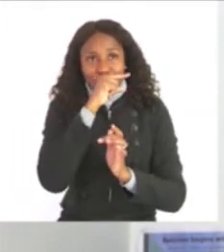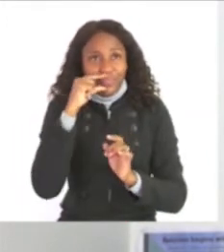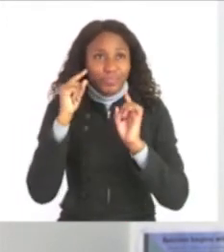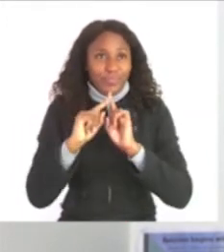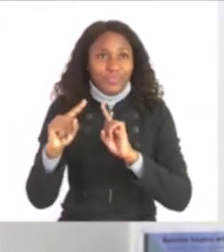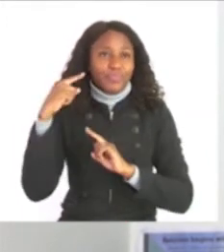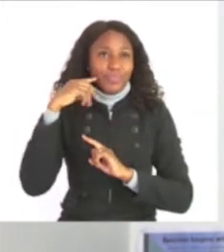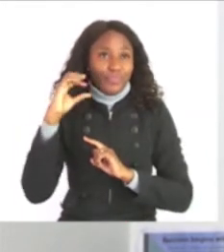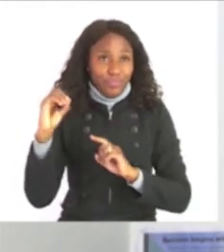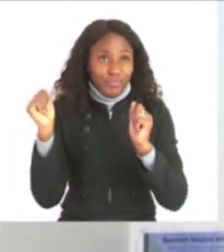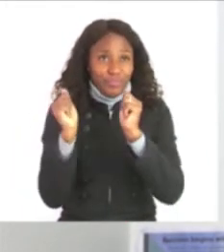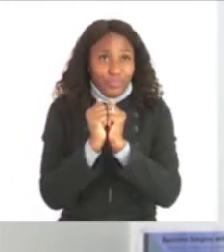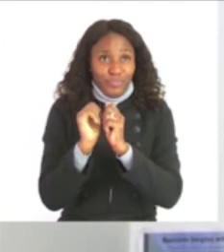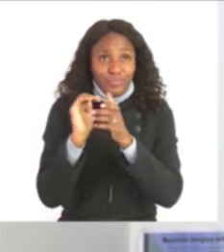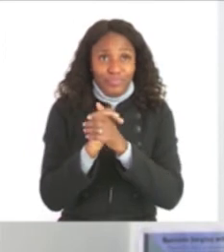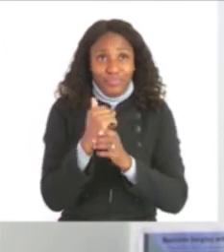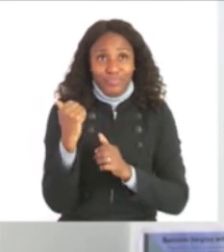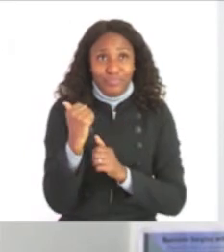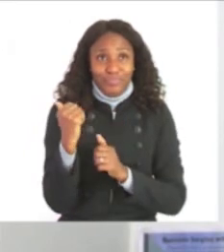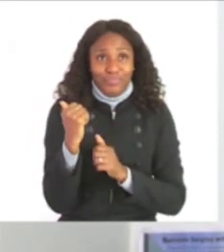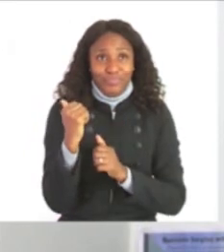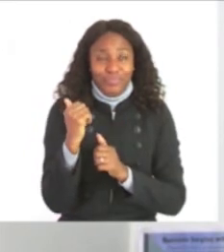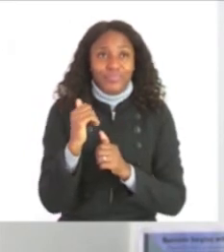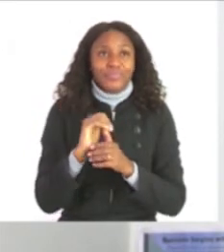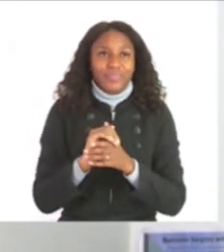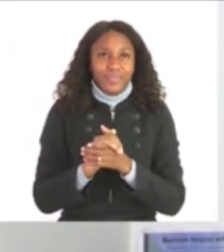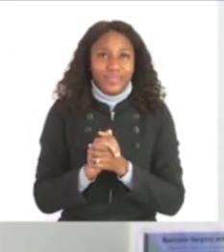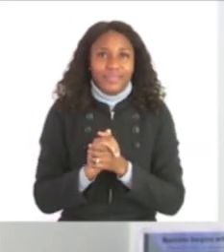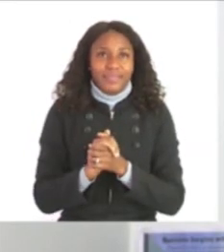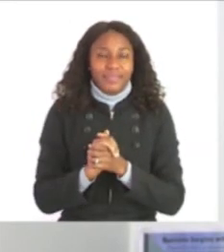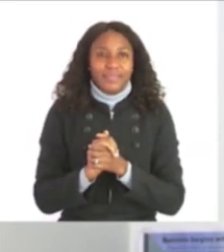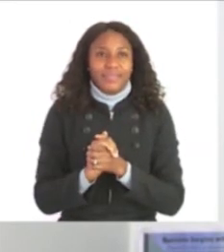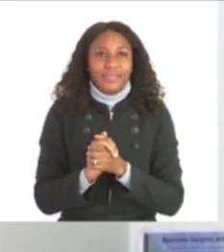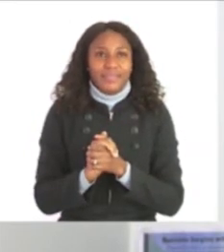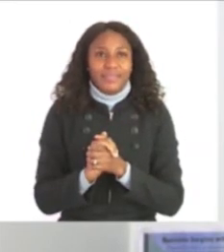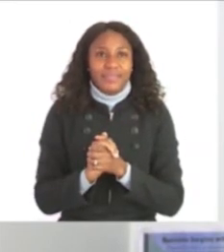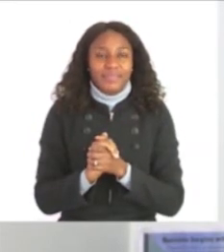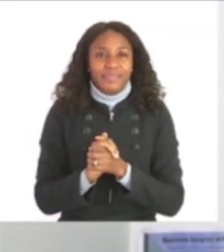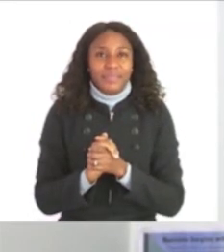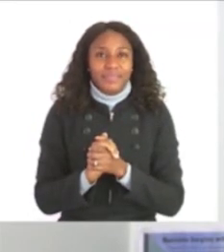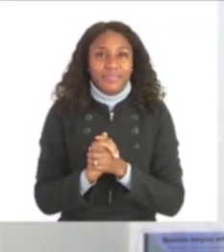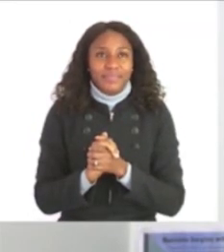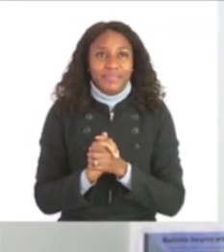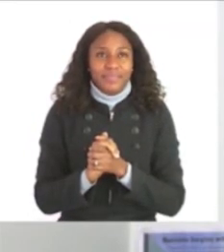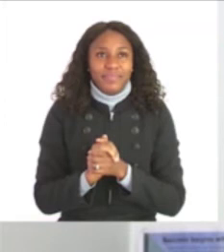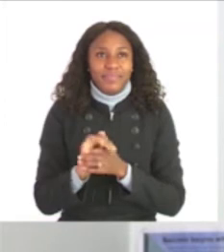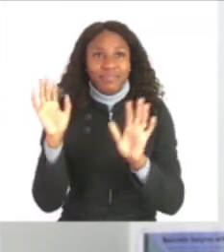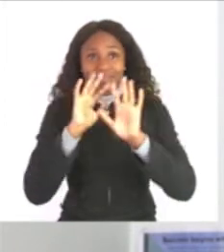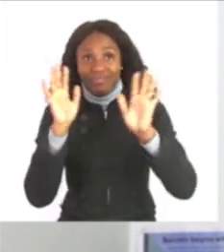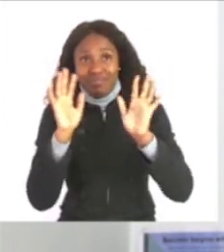Irene Siteketa, and with me in the studio today, I have our good friend, Chanel. Welcome, Chanel, and let's say hi to the